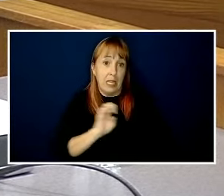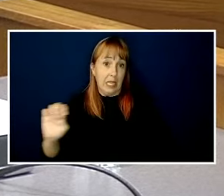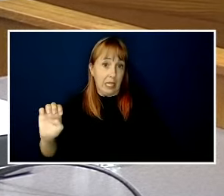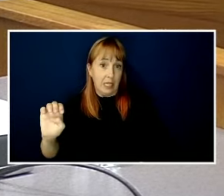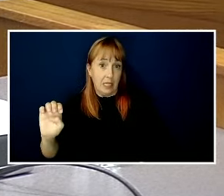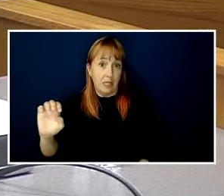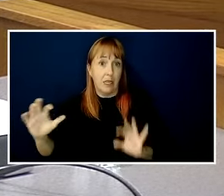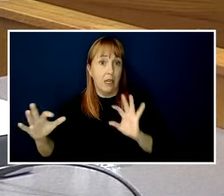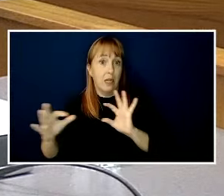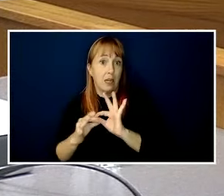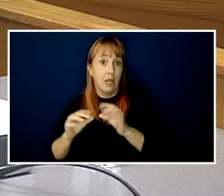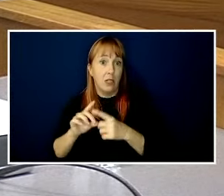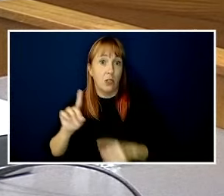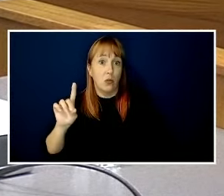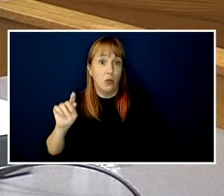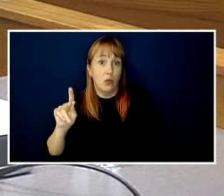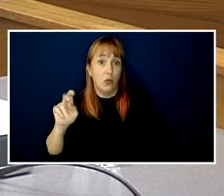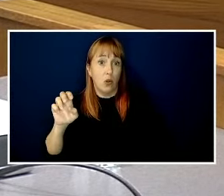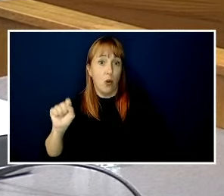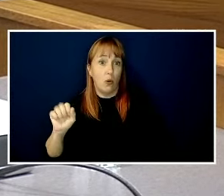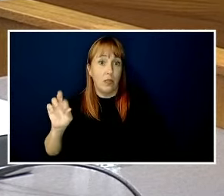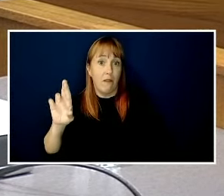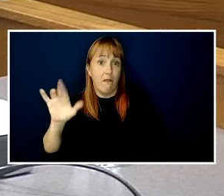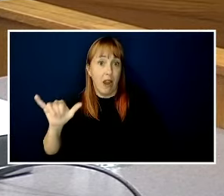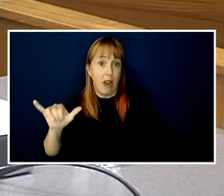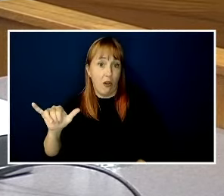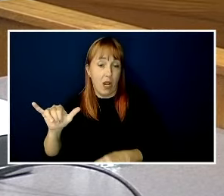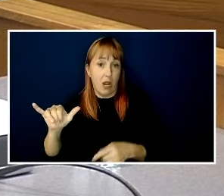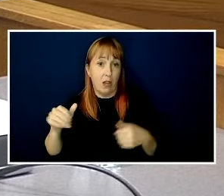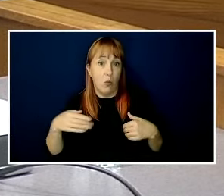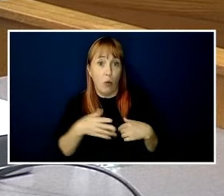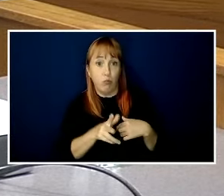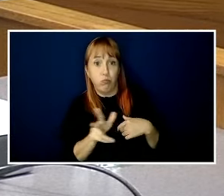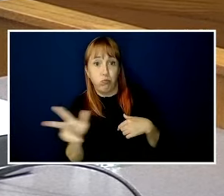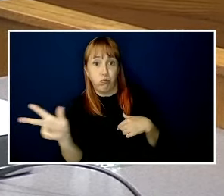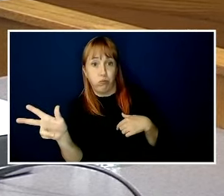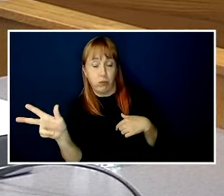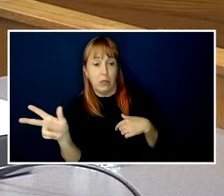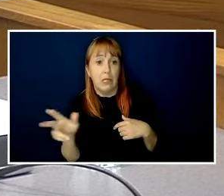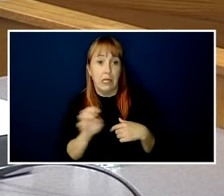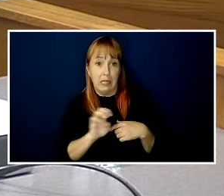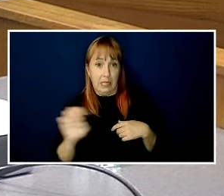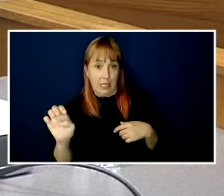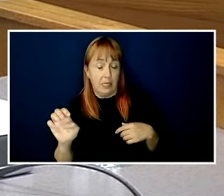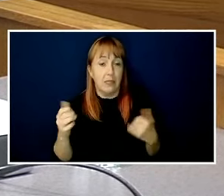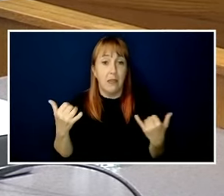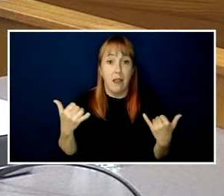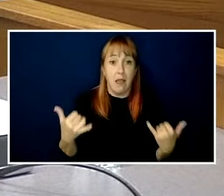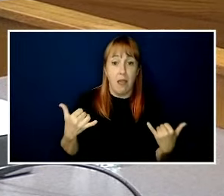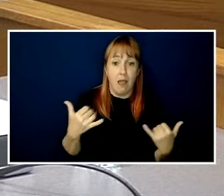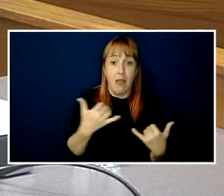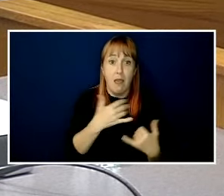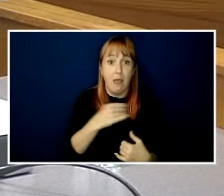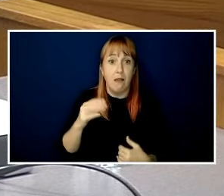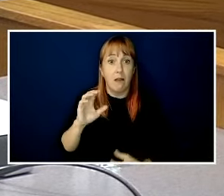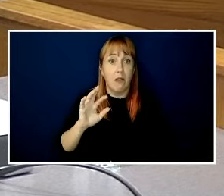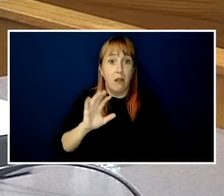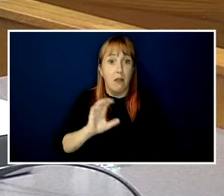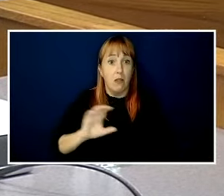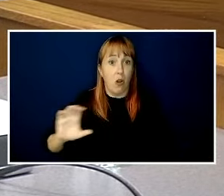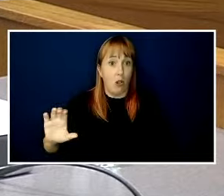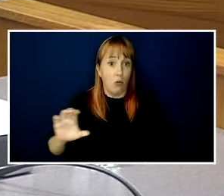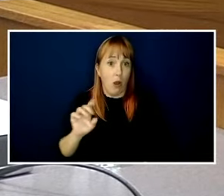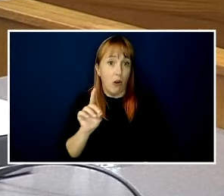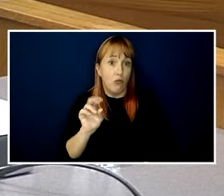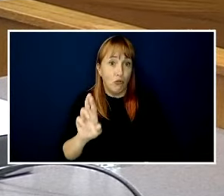Ferry, routing traffic down that way. In addition, this Colorado Drive would